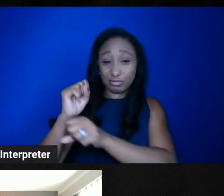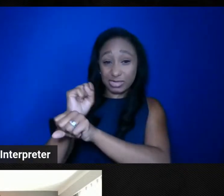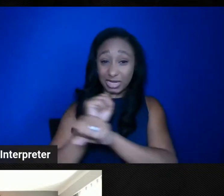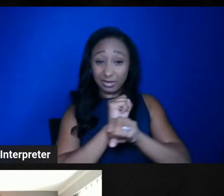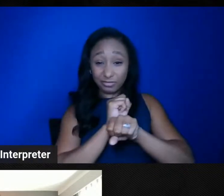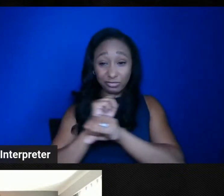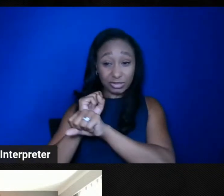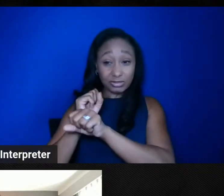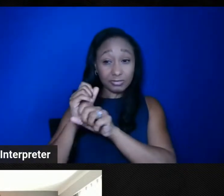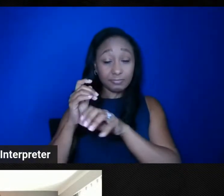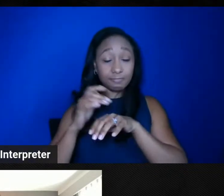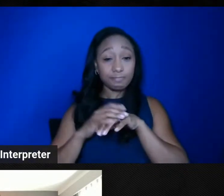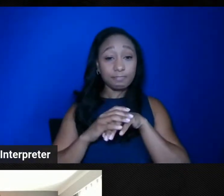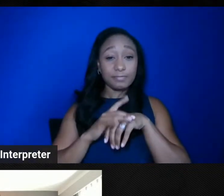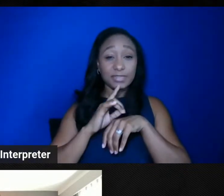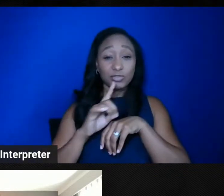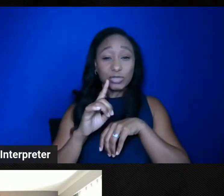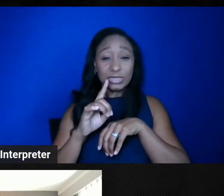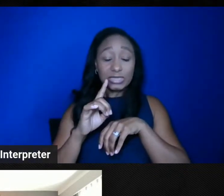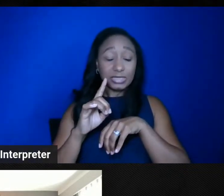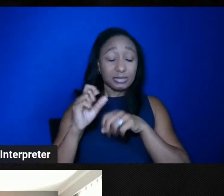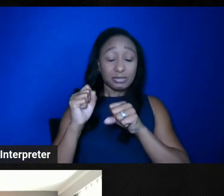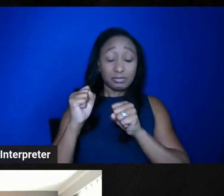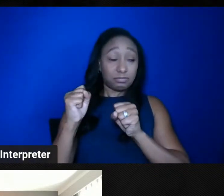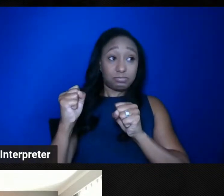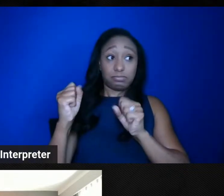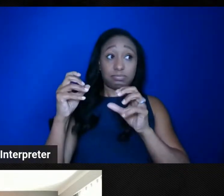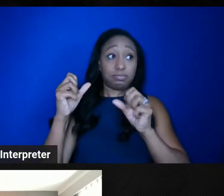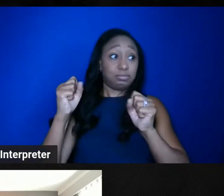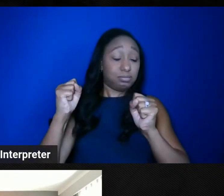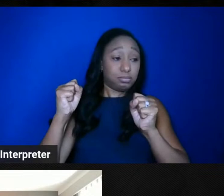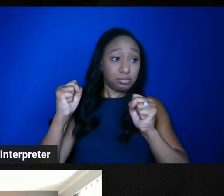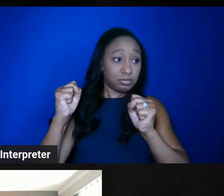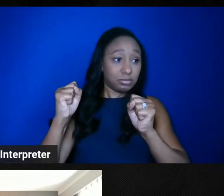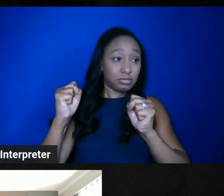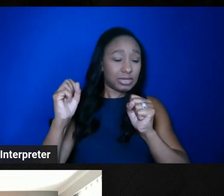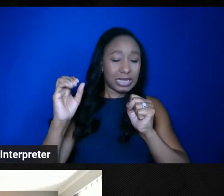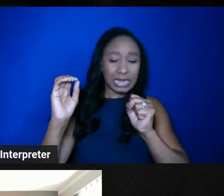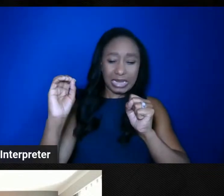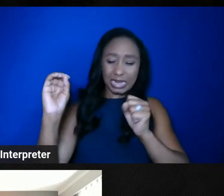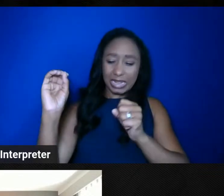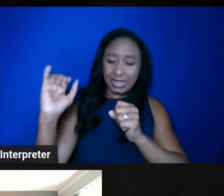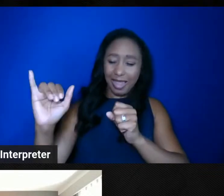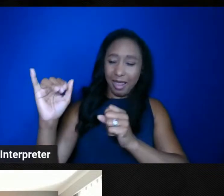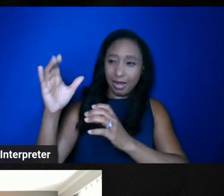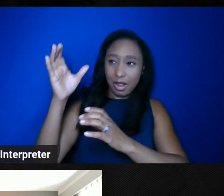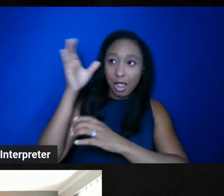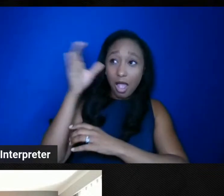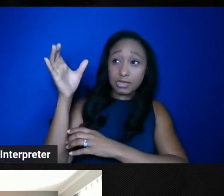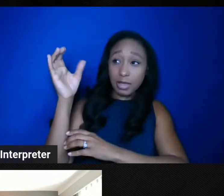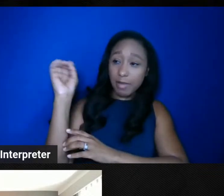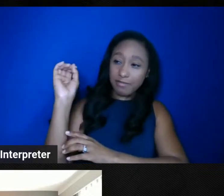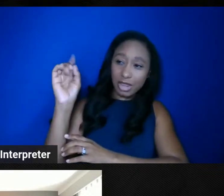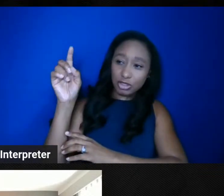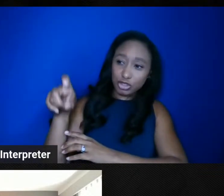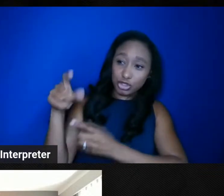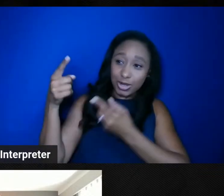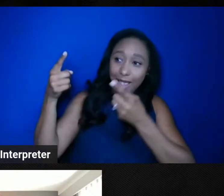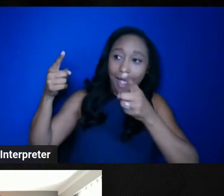so egregious that the idea that nothing should be done to make some